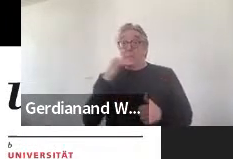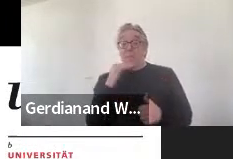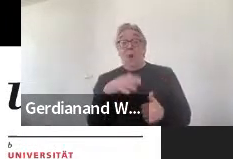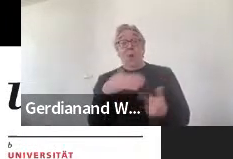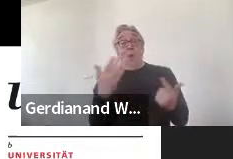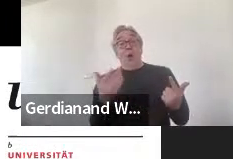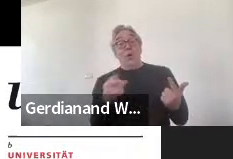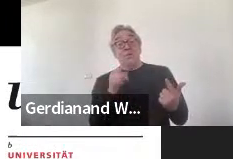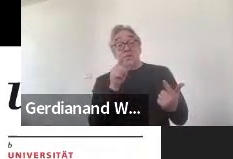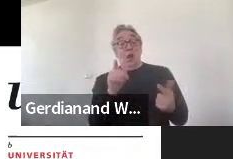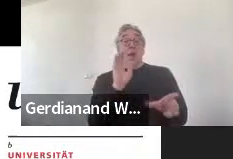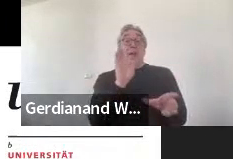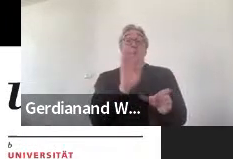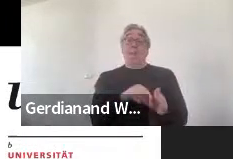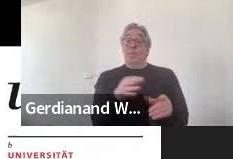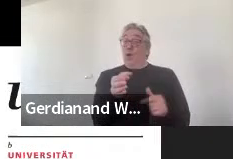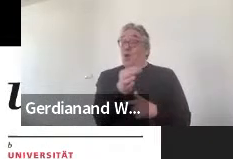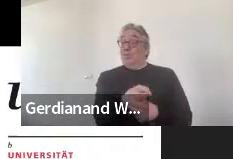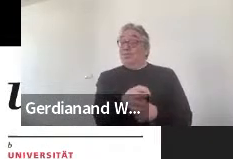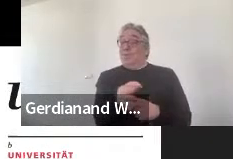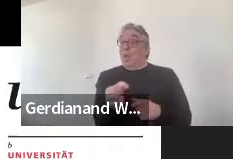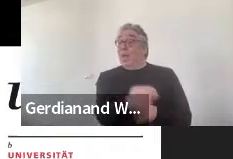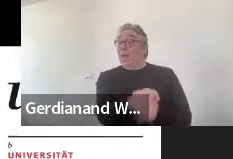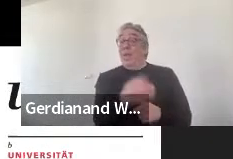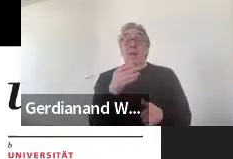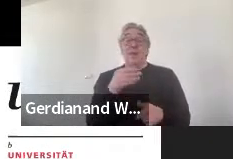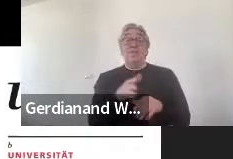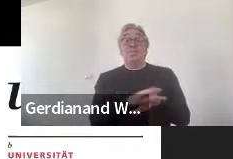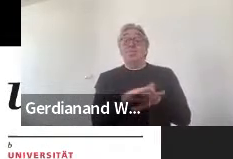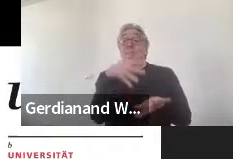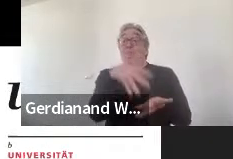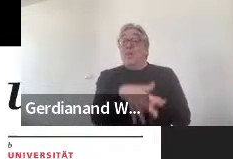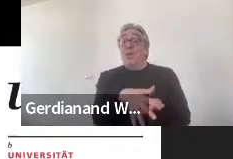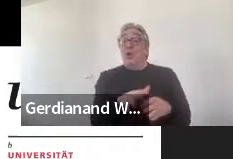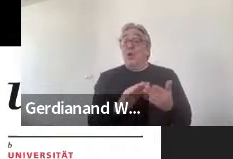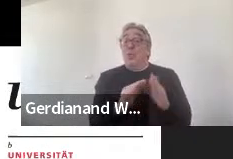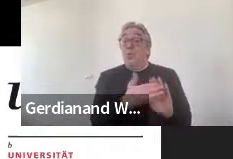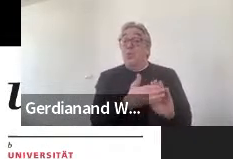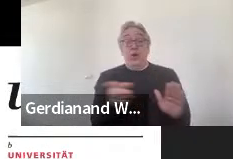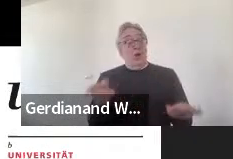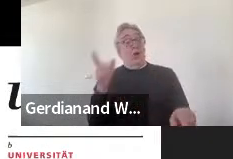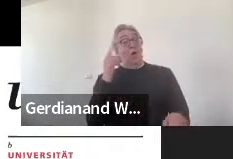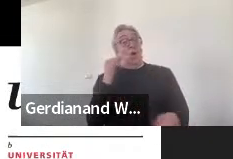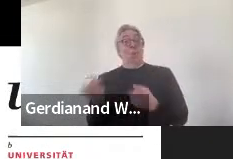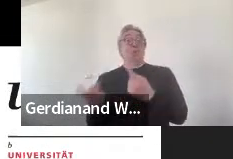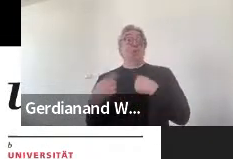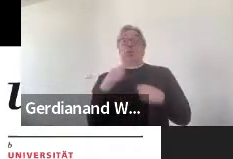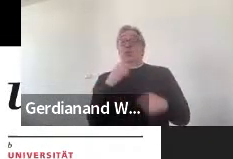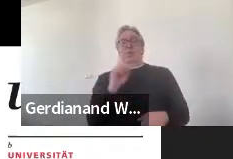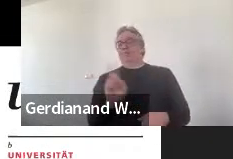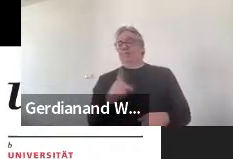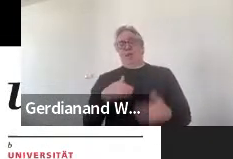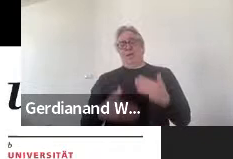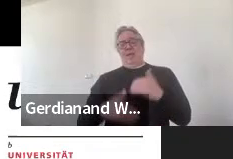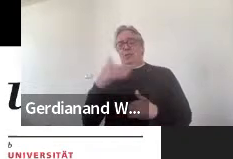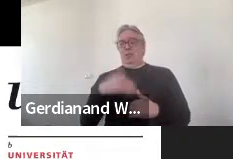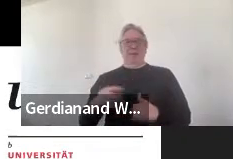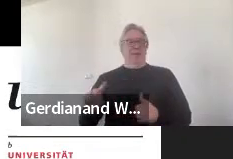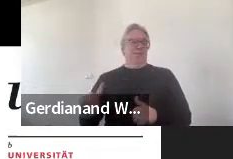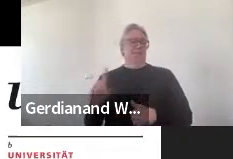as a member of an indigenous community?" "It is my disability," was the response.